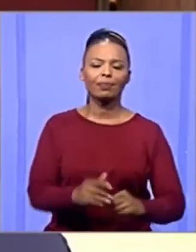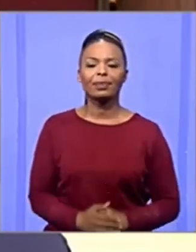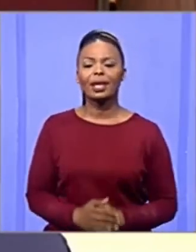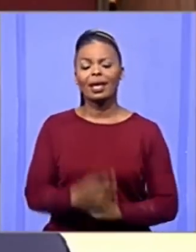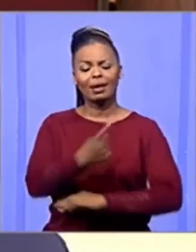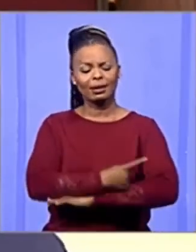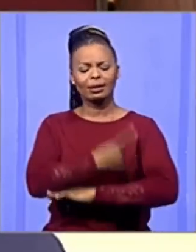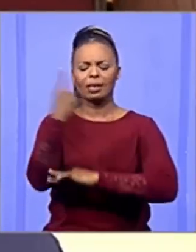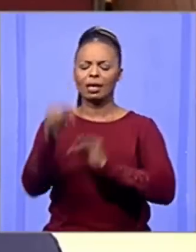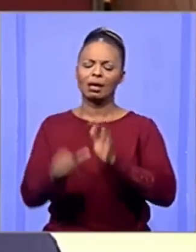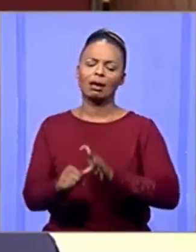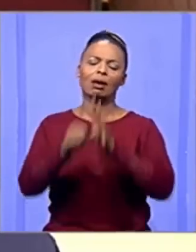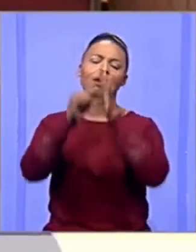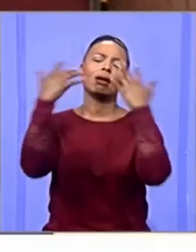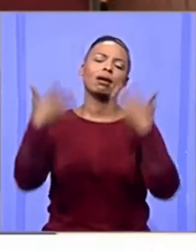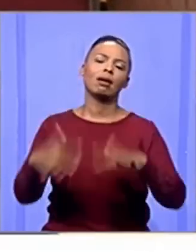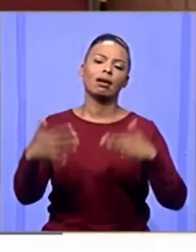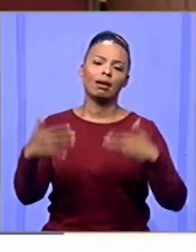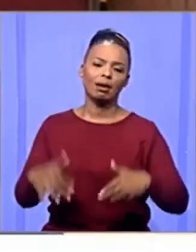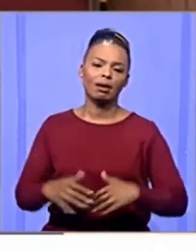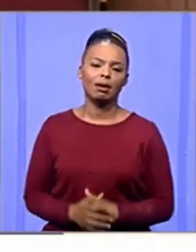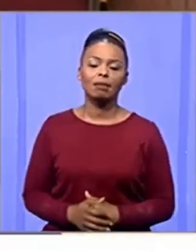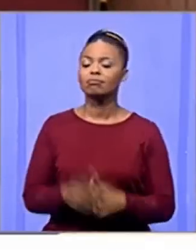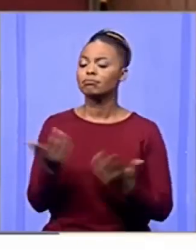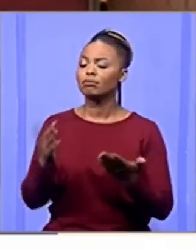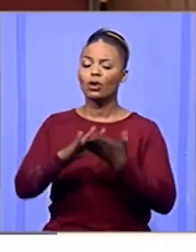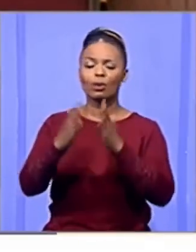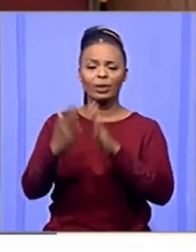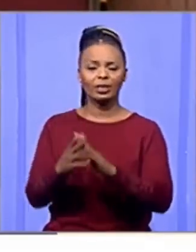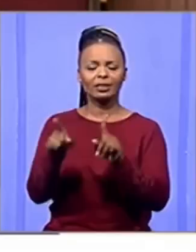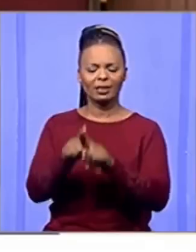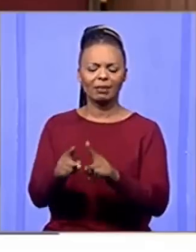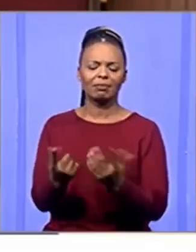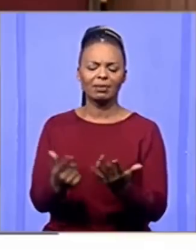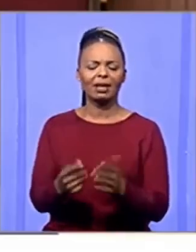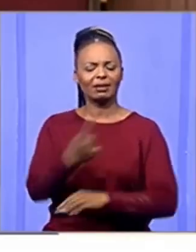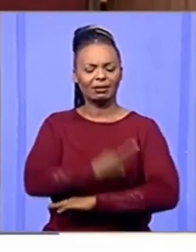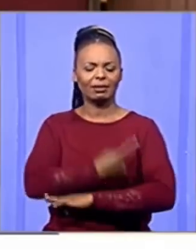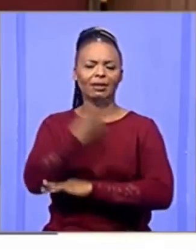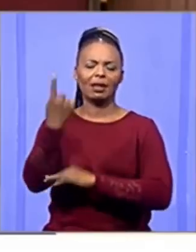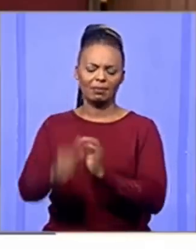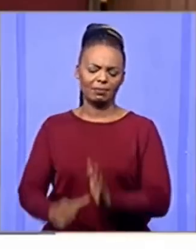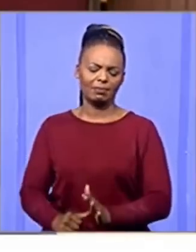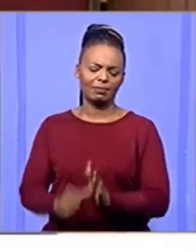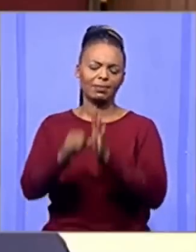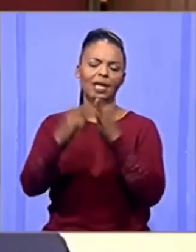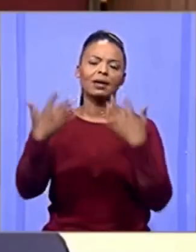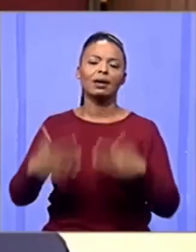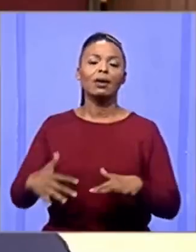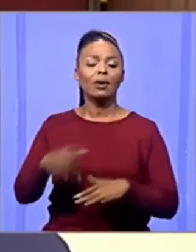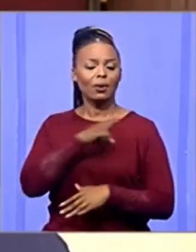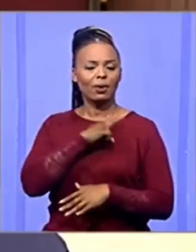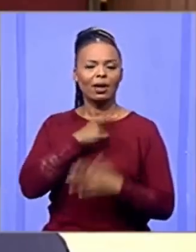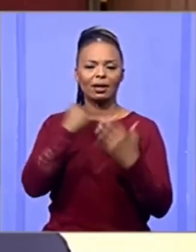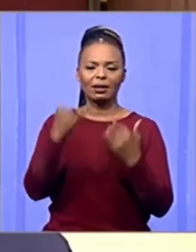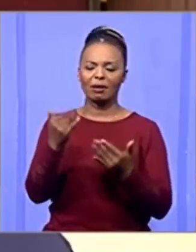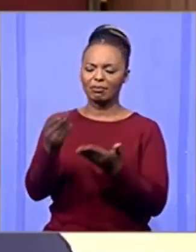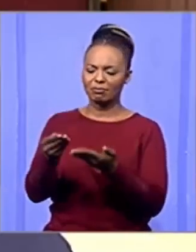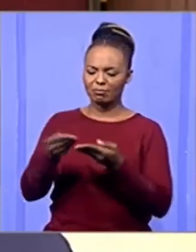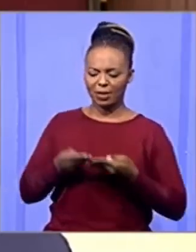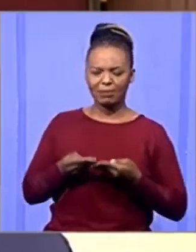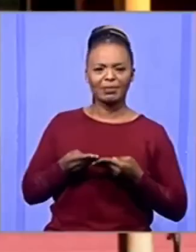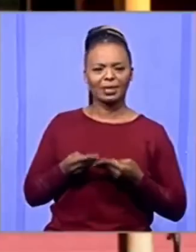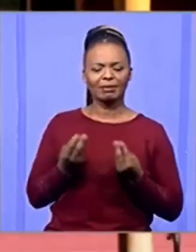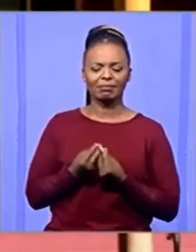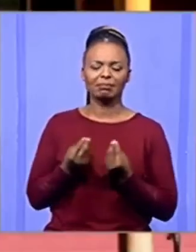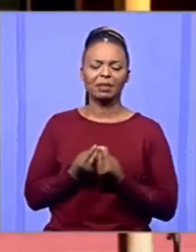for us and also for the community at large, because we've got what we were looking